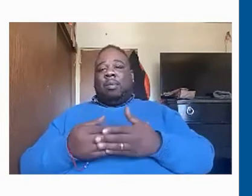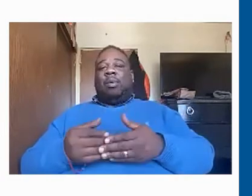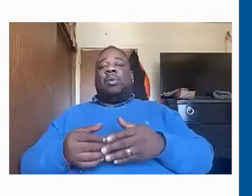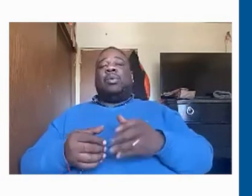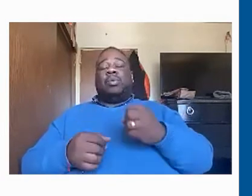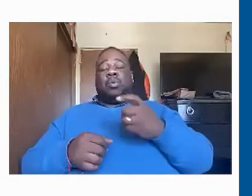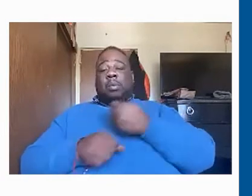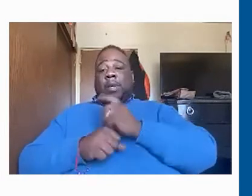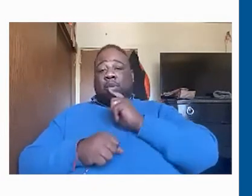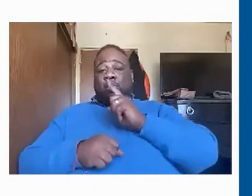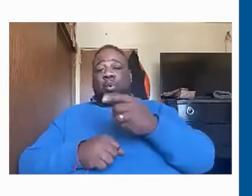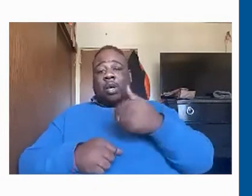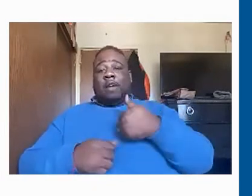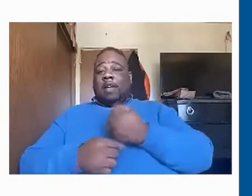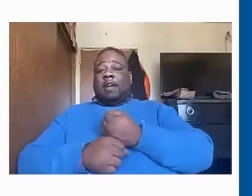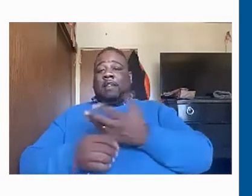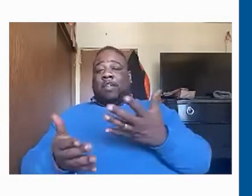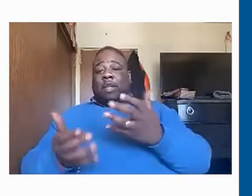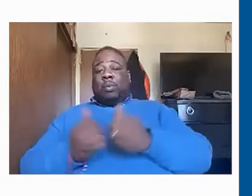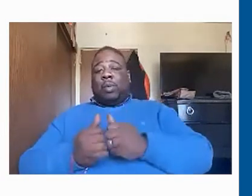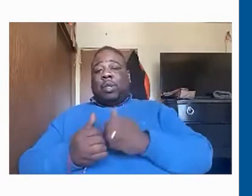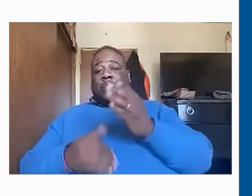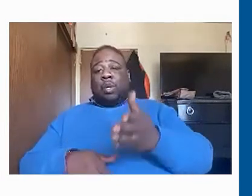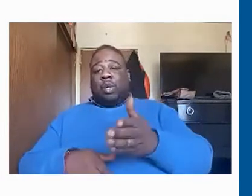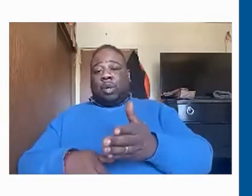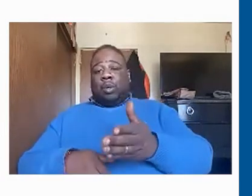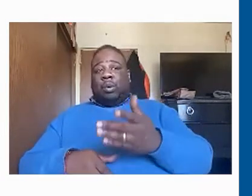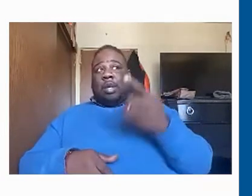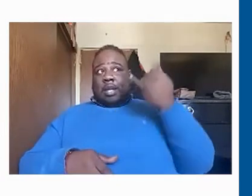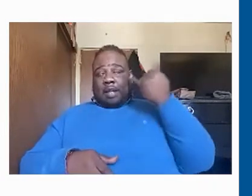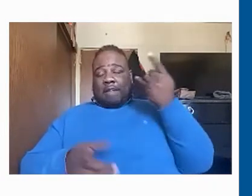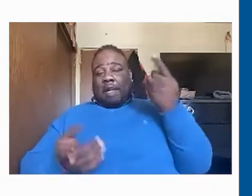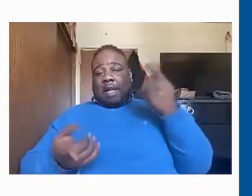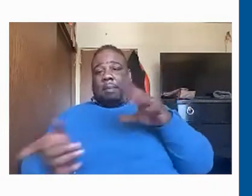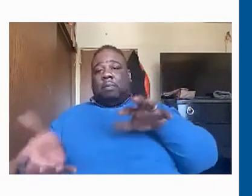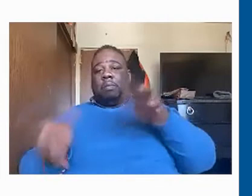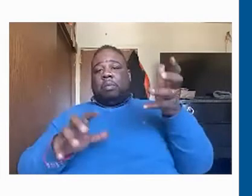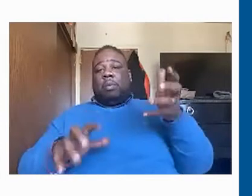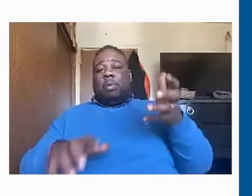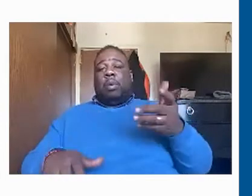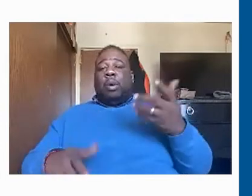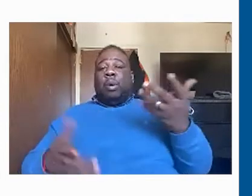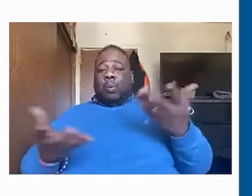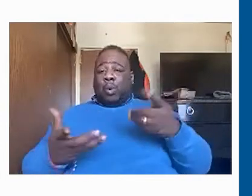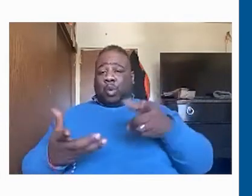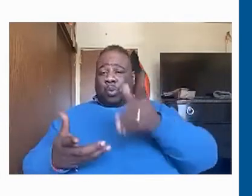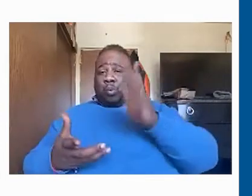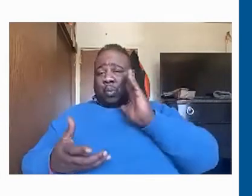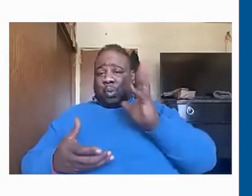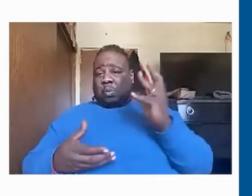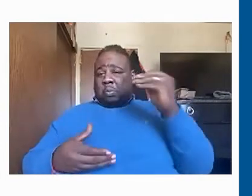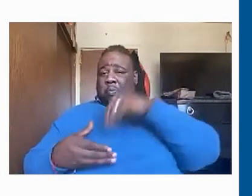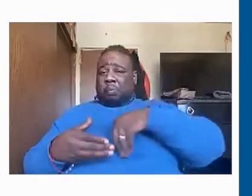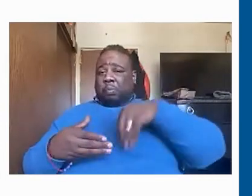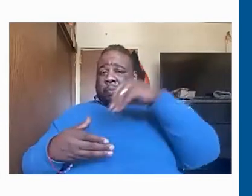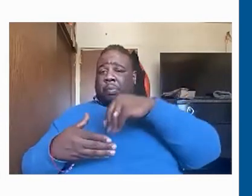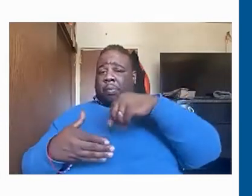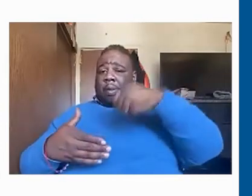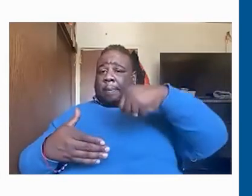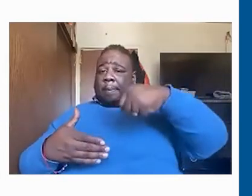you, when that does happen. So supplies that you would have in a go bag, they include a bottle of